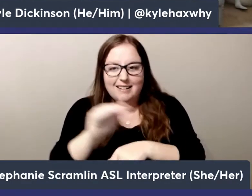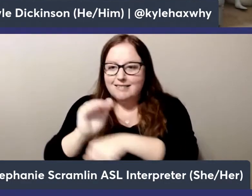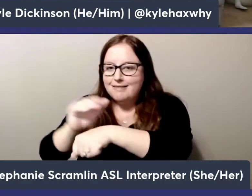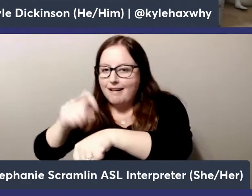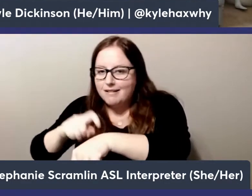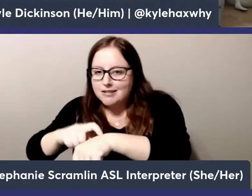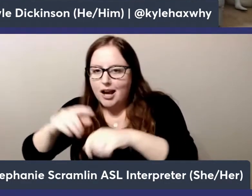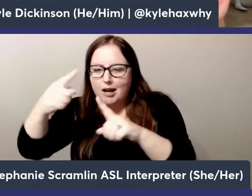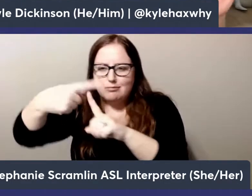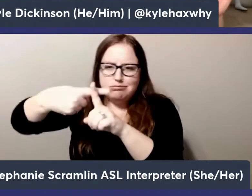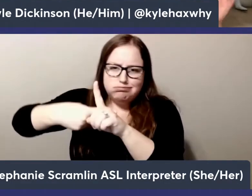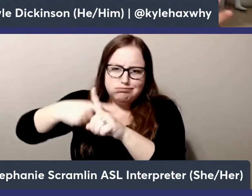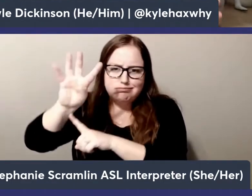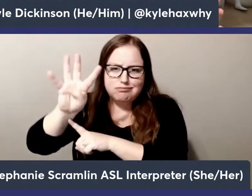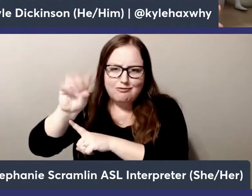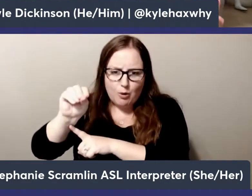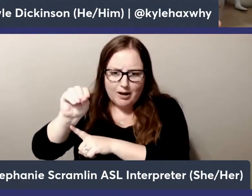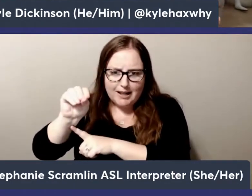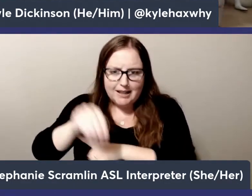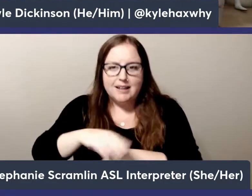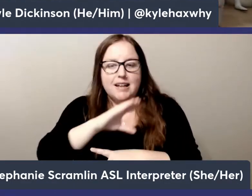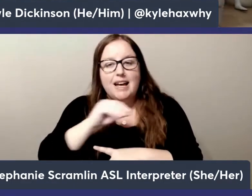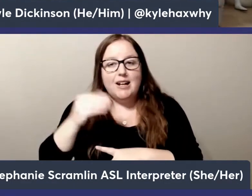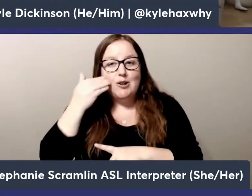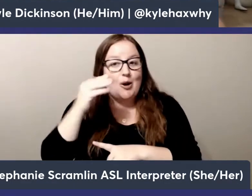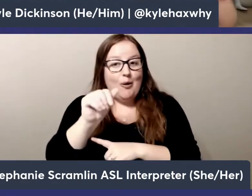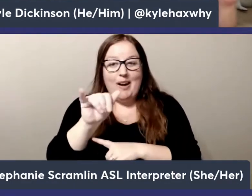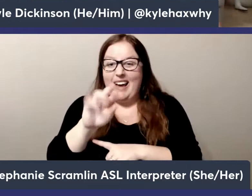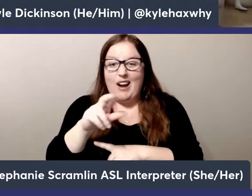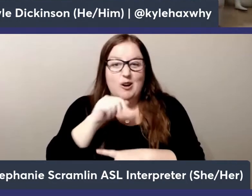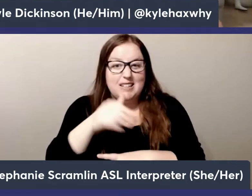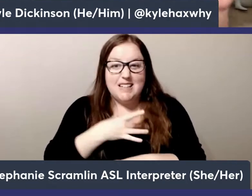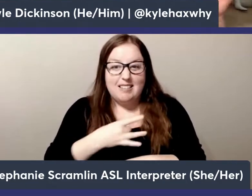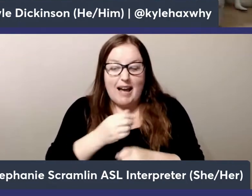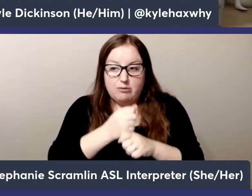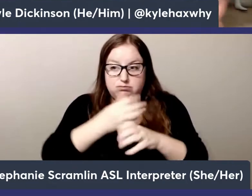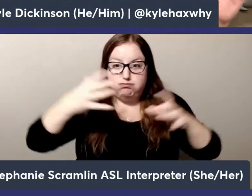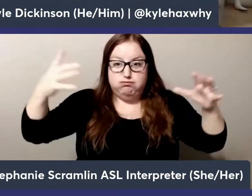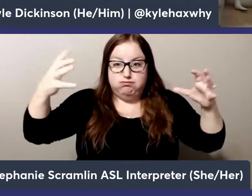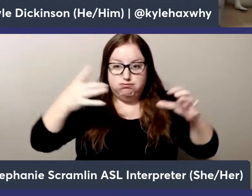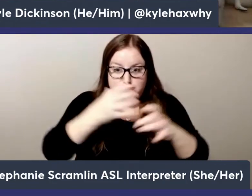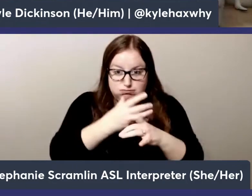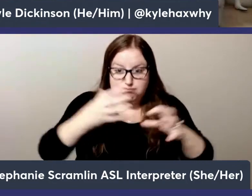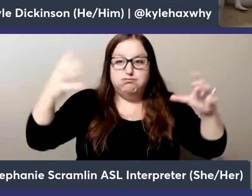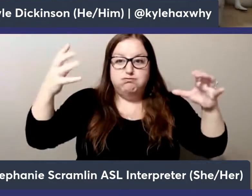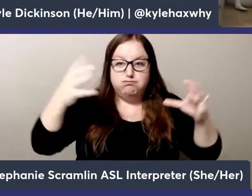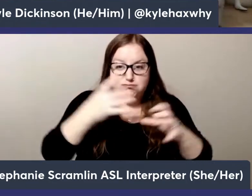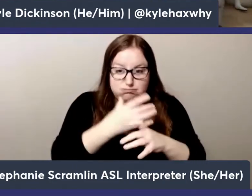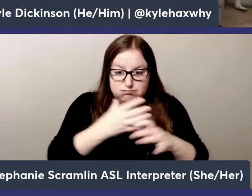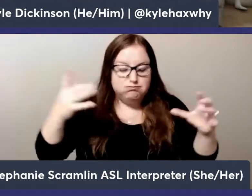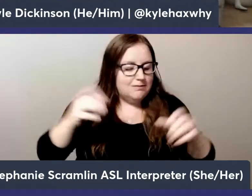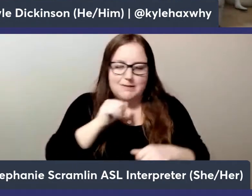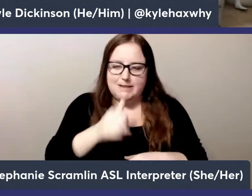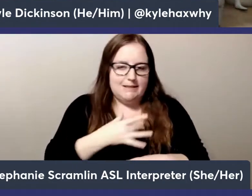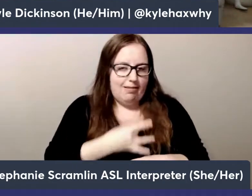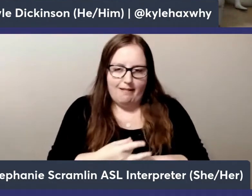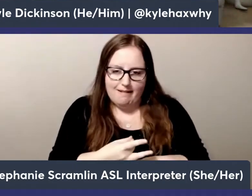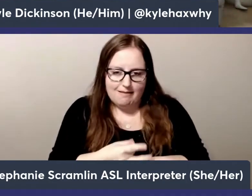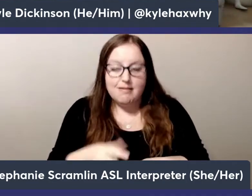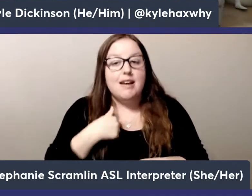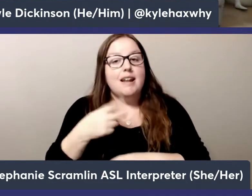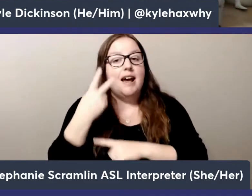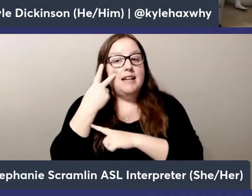down to 40. And guess what? Air doesn't like expanding and contracting over and over again. Yep. And I